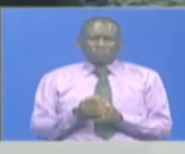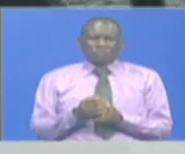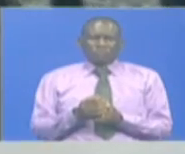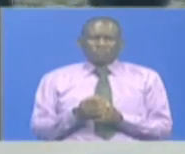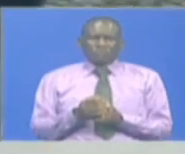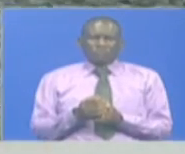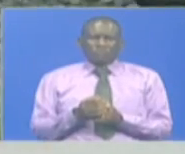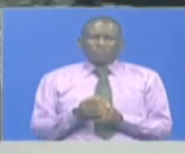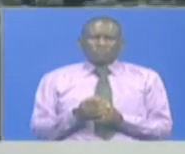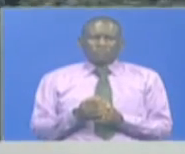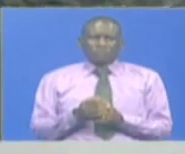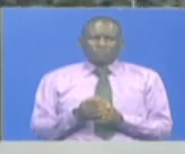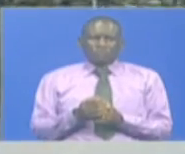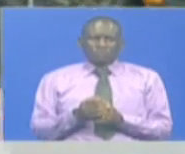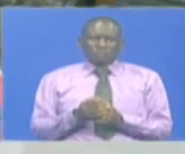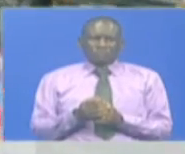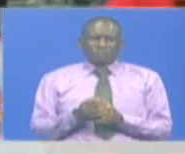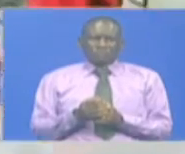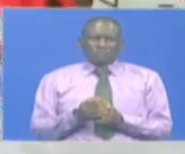It's been a long